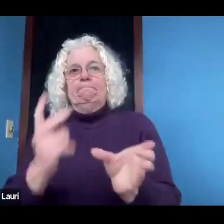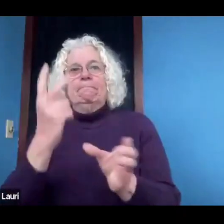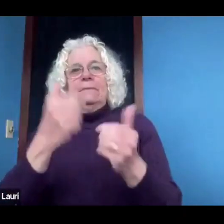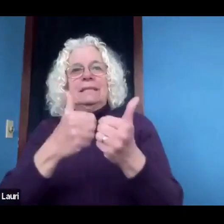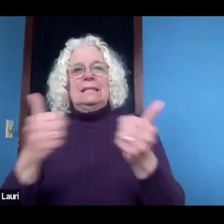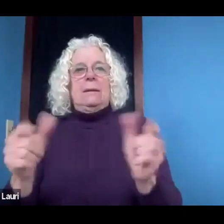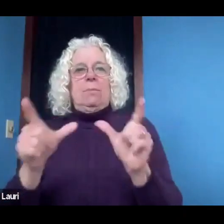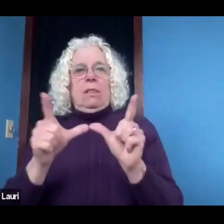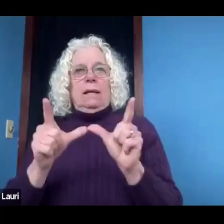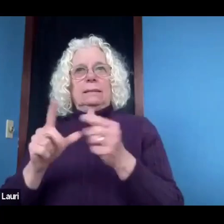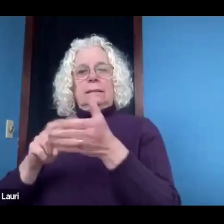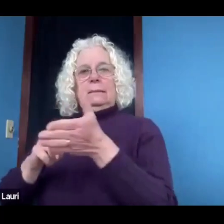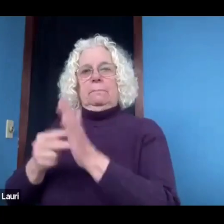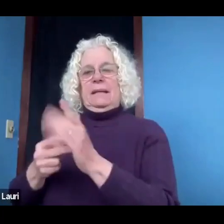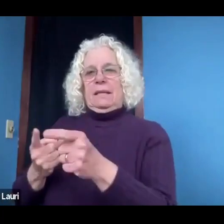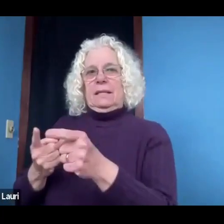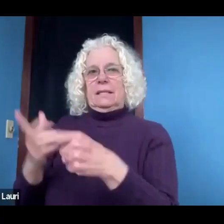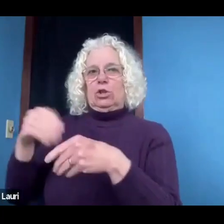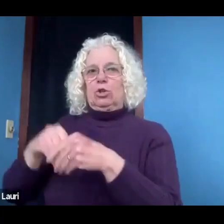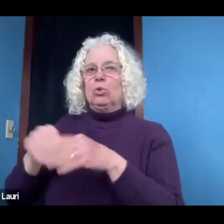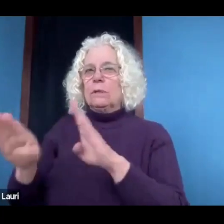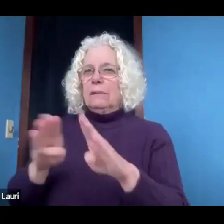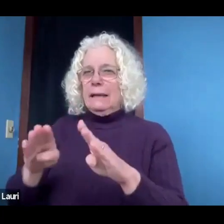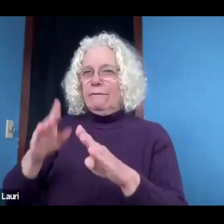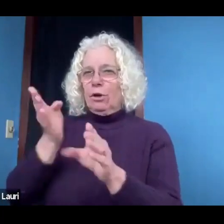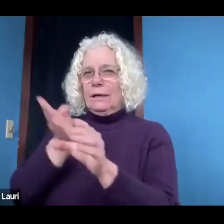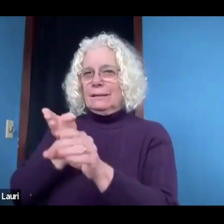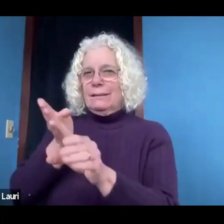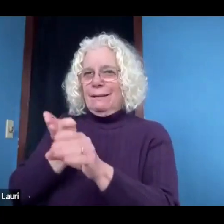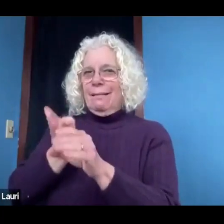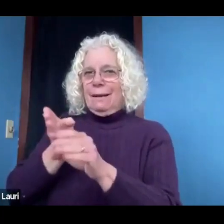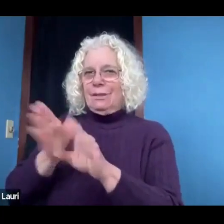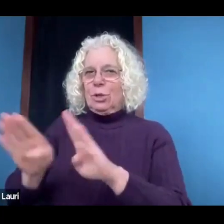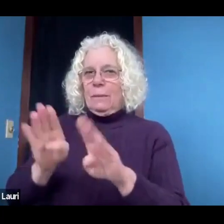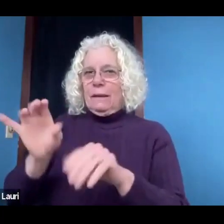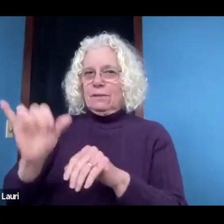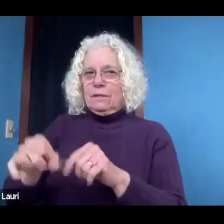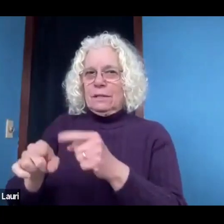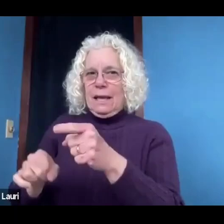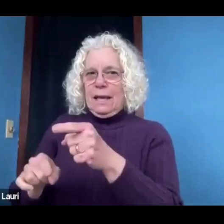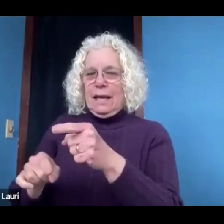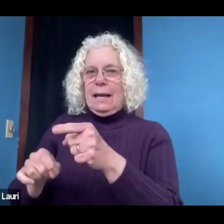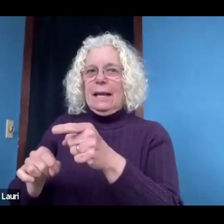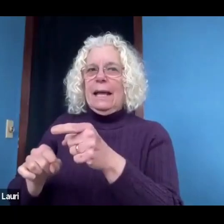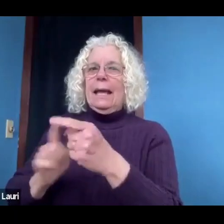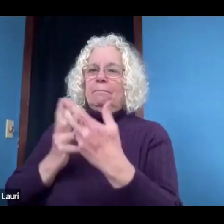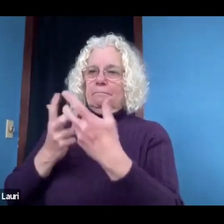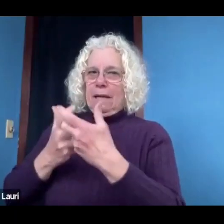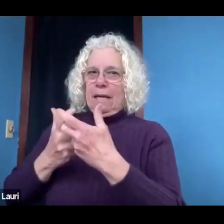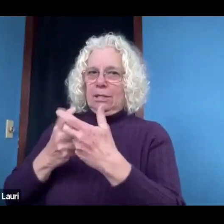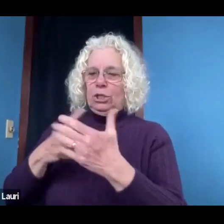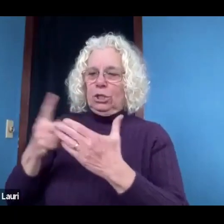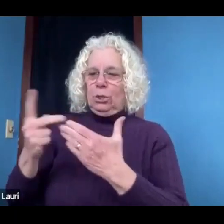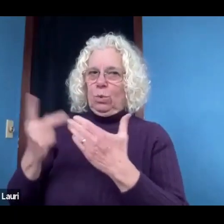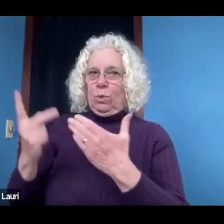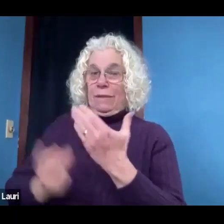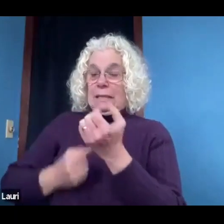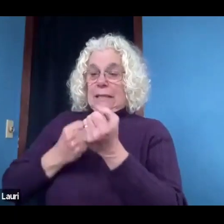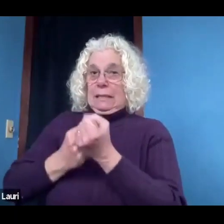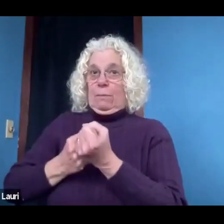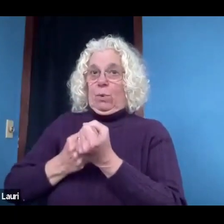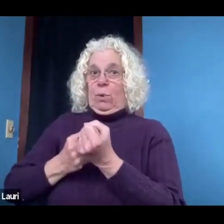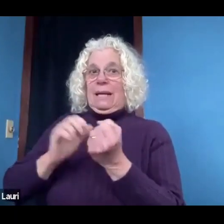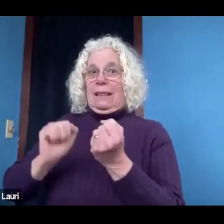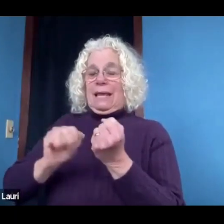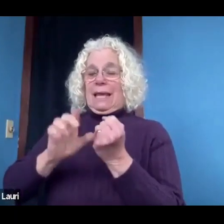ongoing care for behavioral and psychological symptoms of dementia and individual programming that's focused on supporting the ADLs